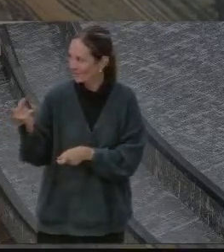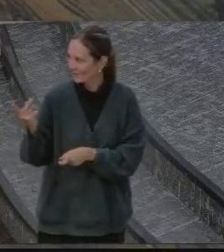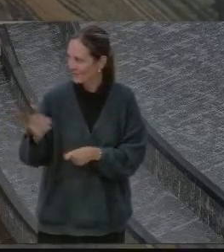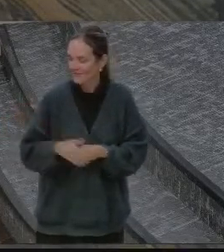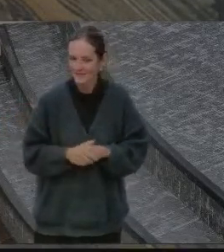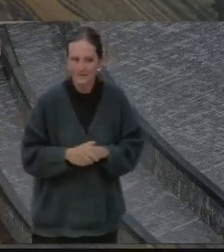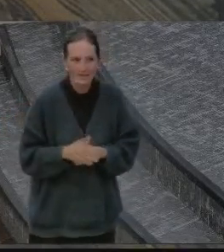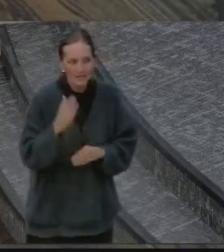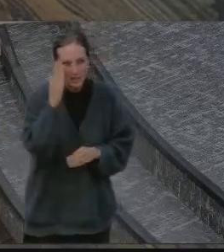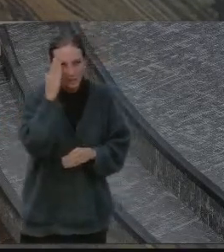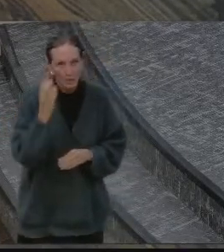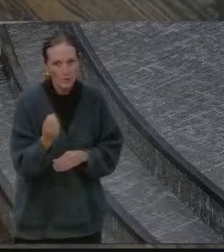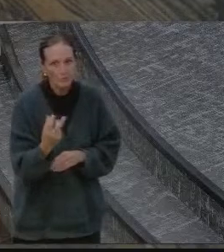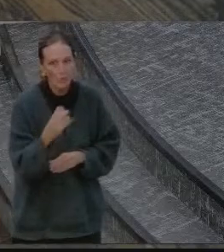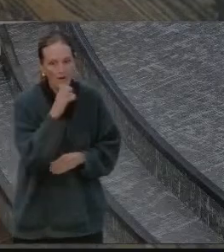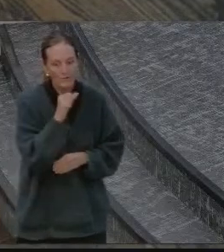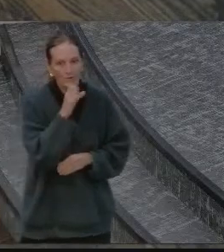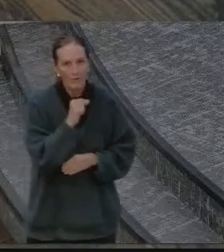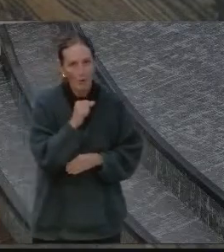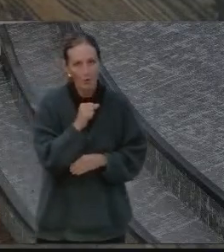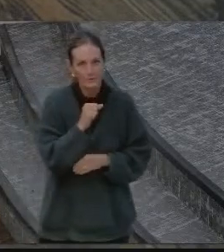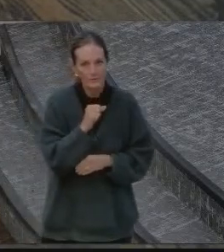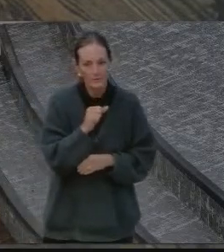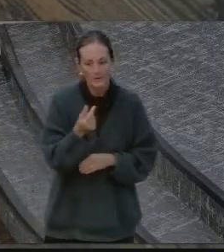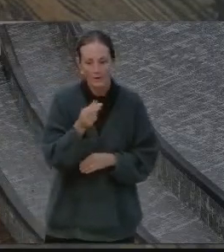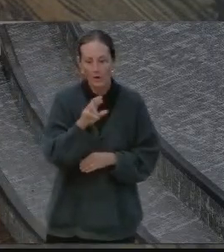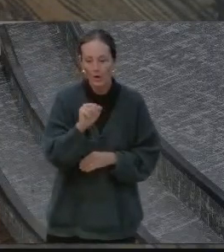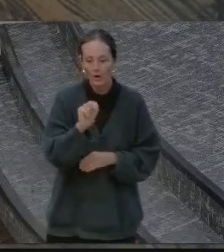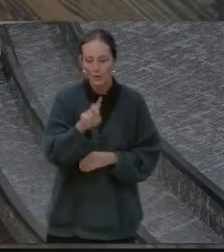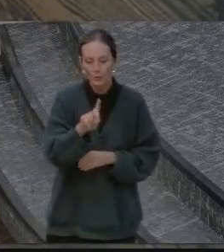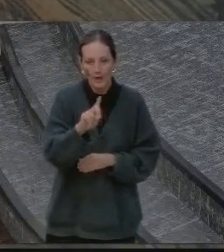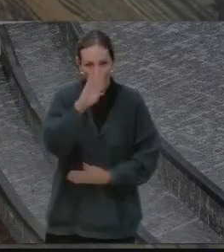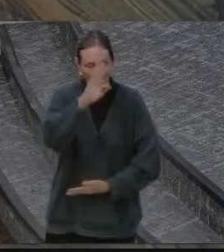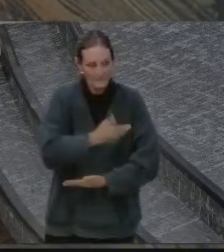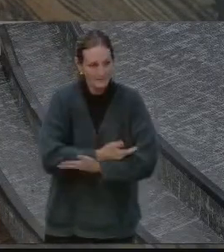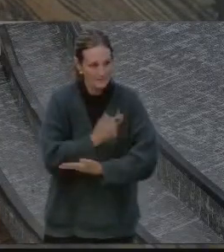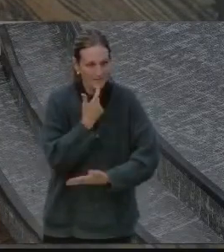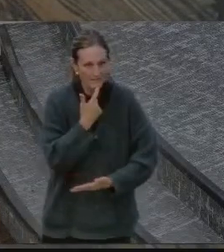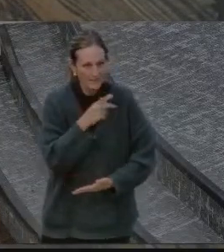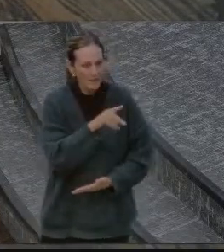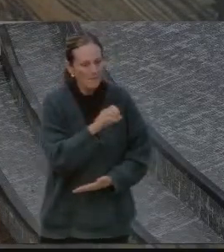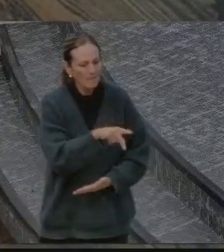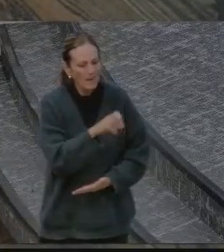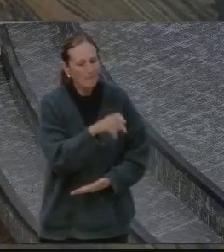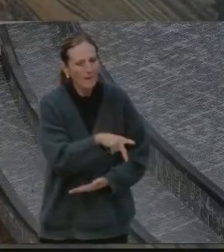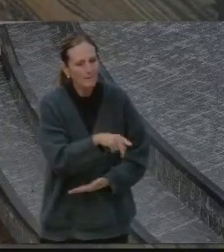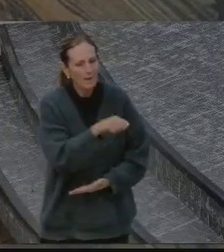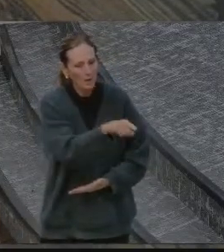your 12-year-old grandson said, "Papa, are you coming home?" "What?"